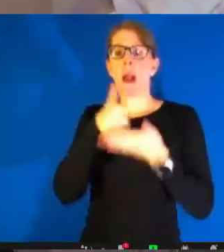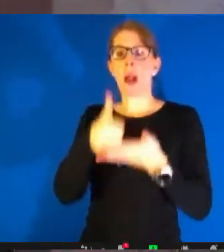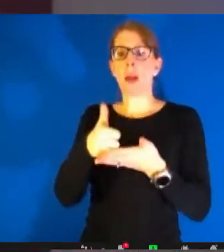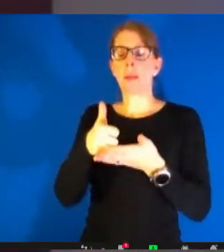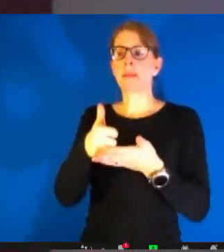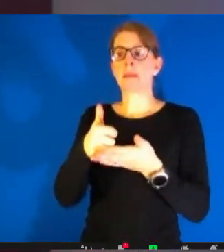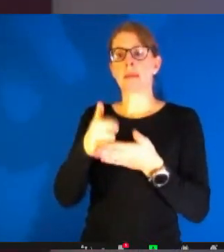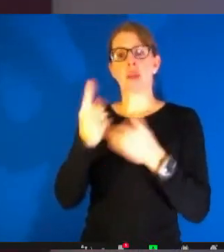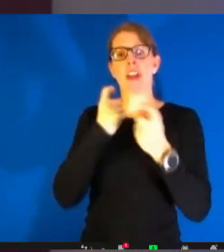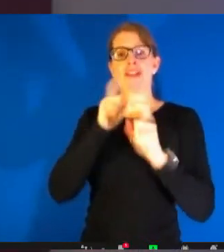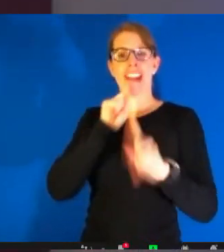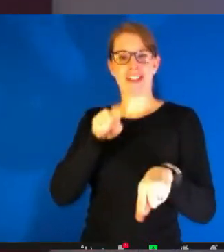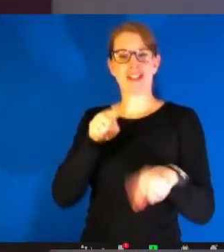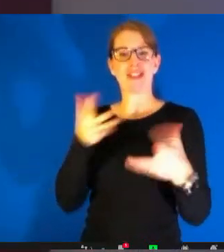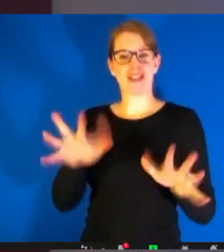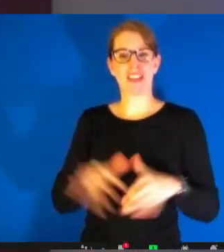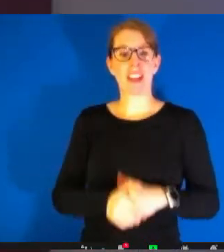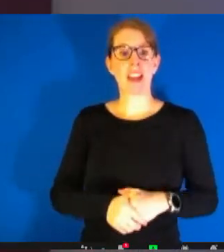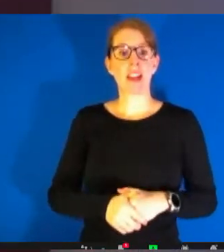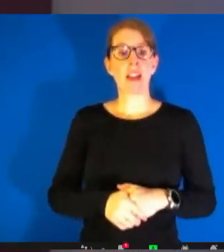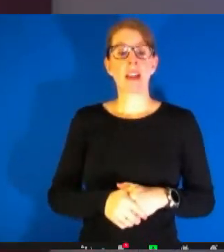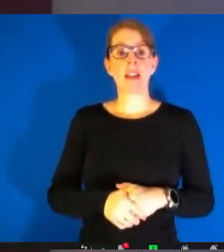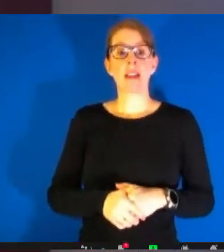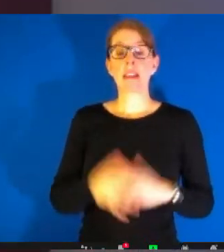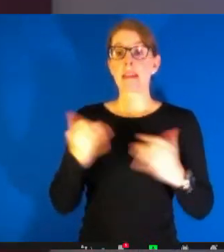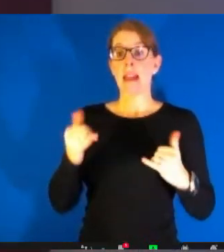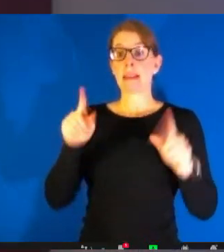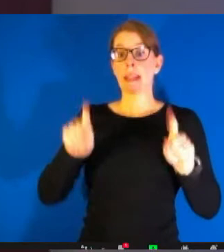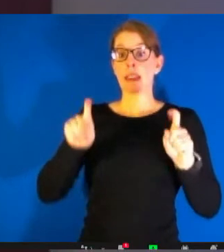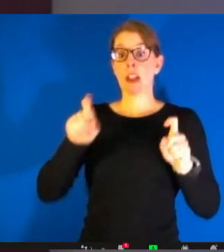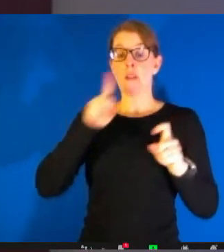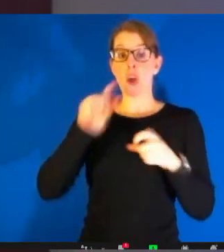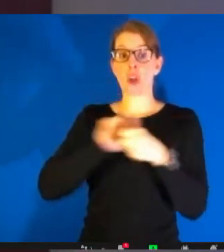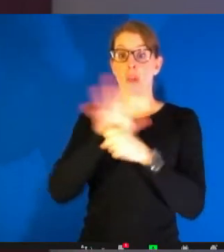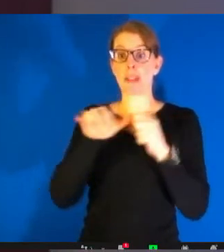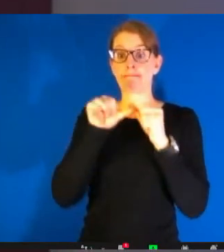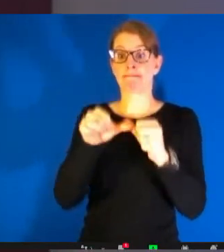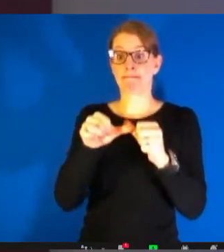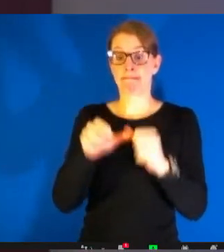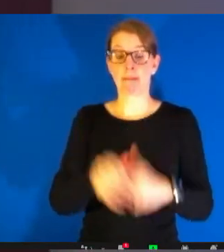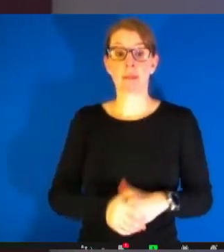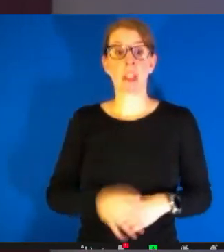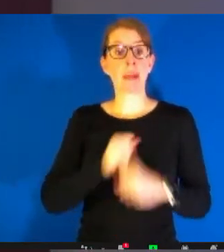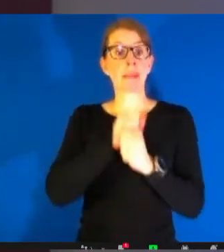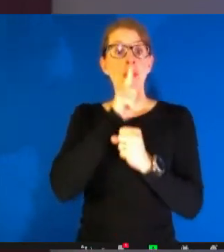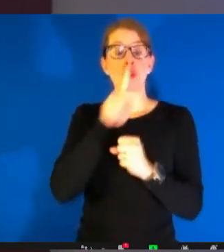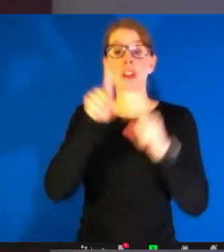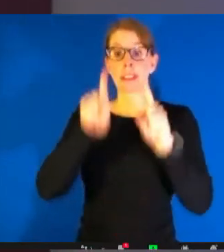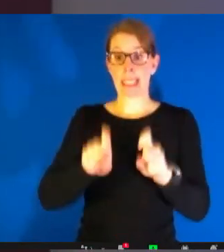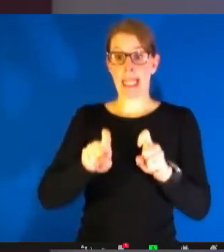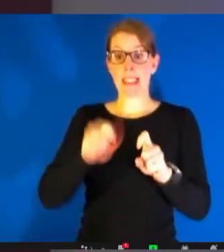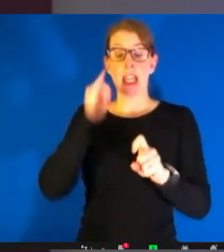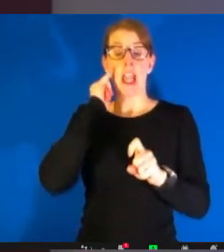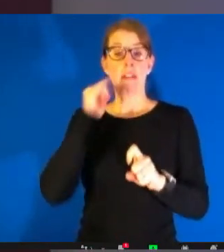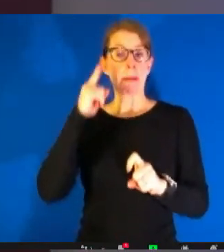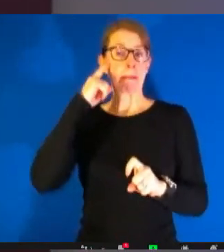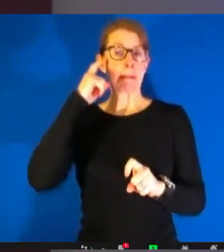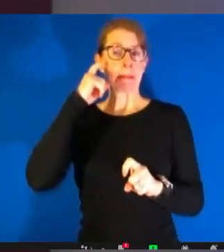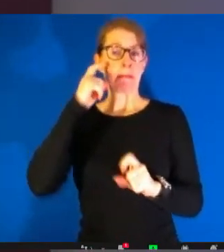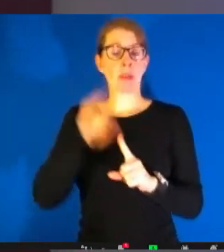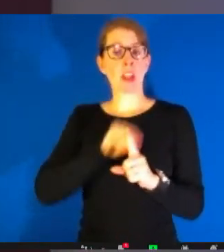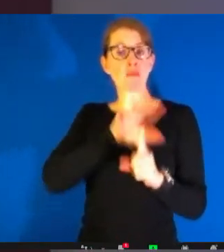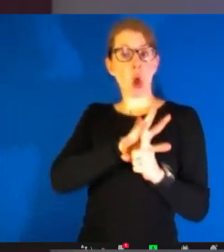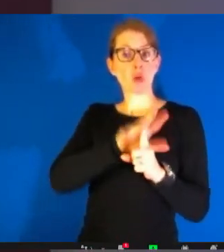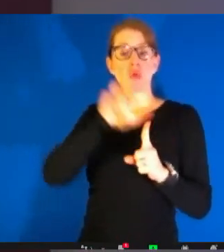answers. As we leave you today, testing for COVID continues. Make sure you get tested if you think you might be exposed or you